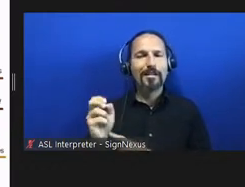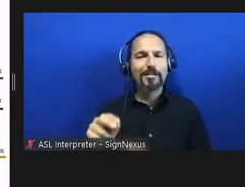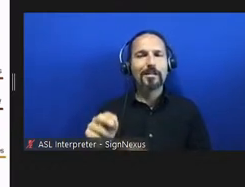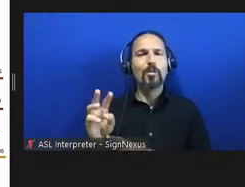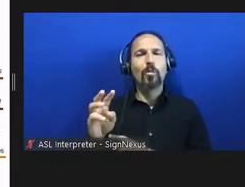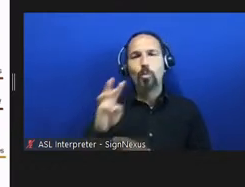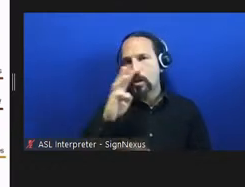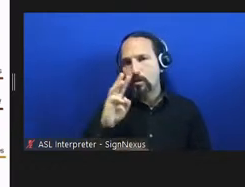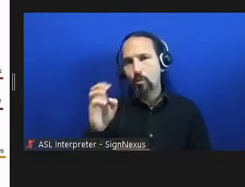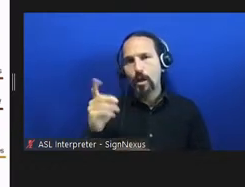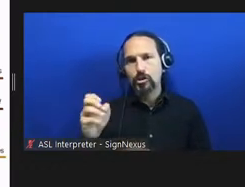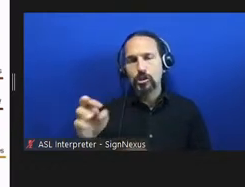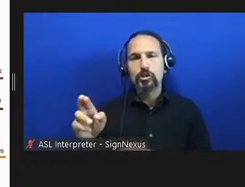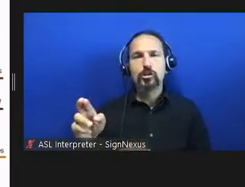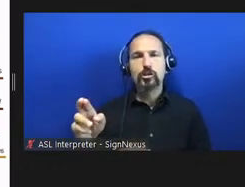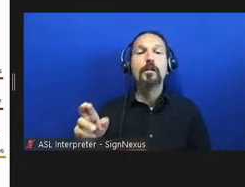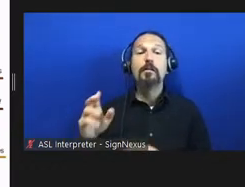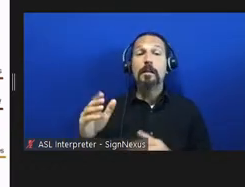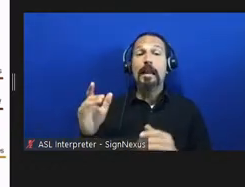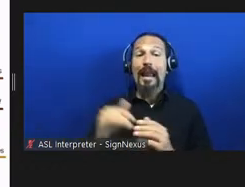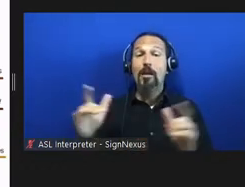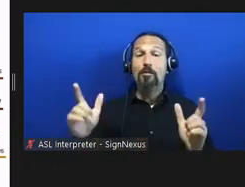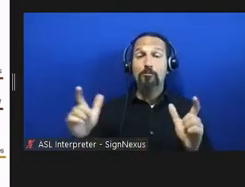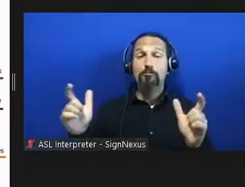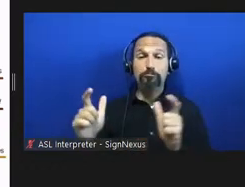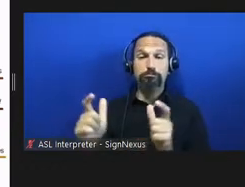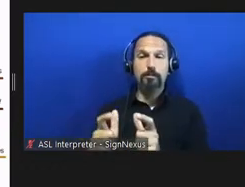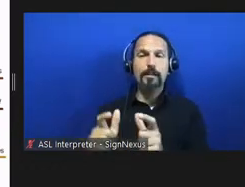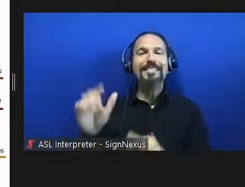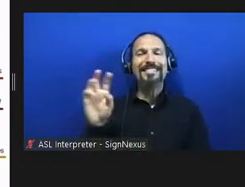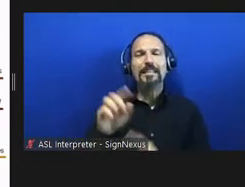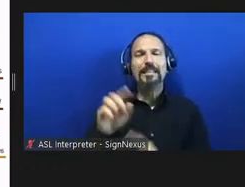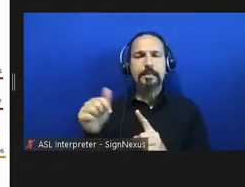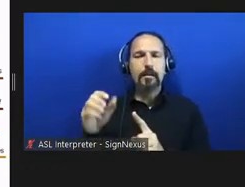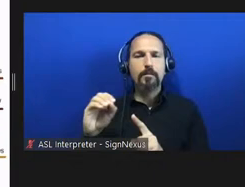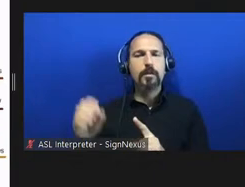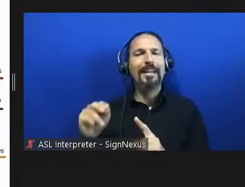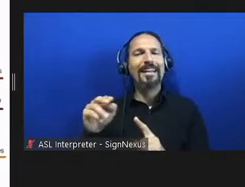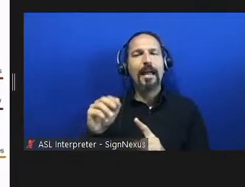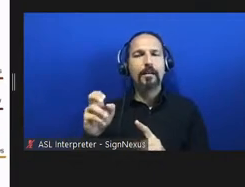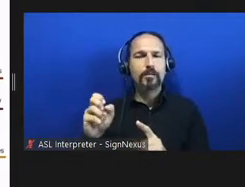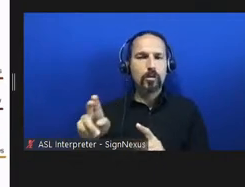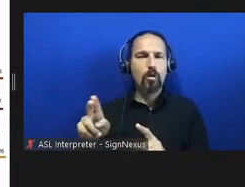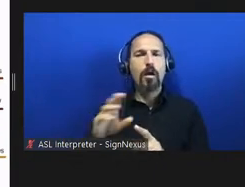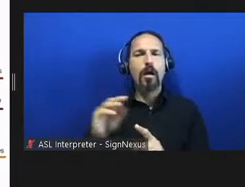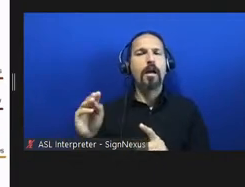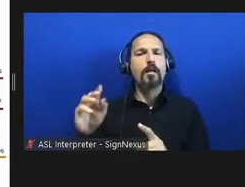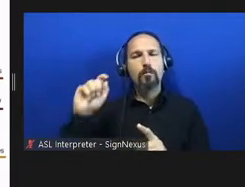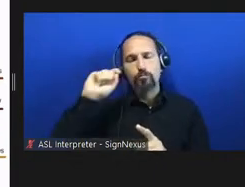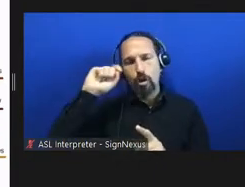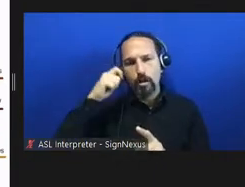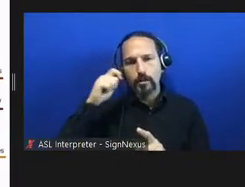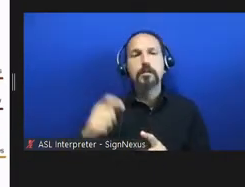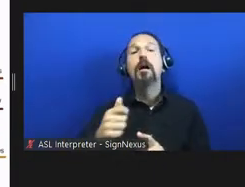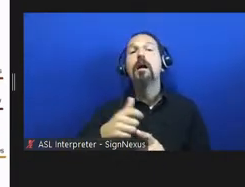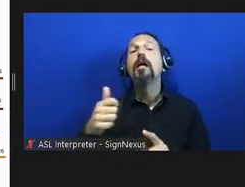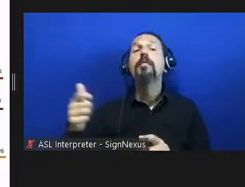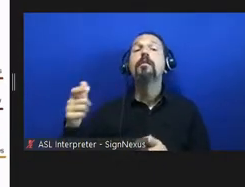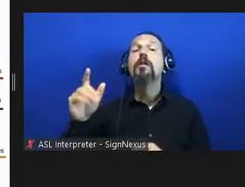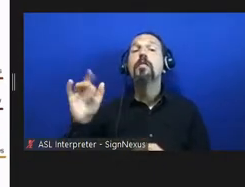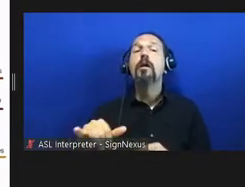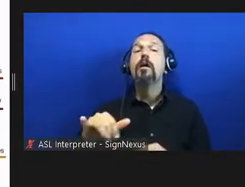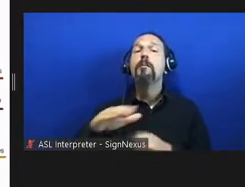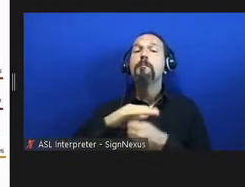counties closer in about six to ten percent come from Nassau County in the Bronx while the remainder of the New York City